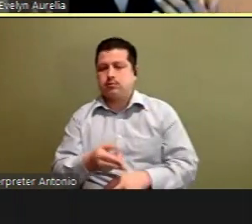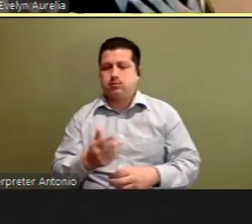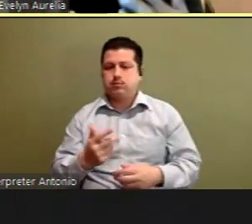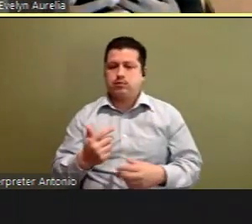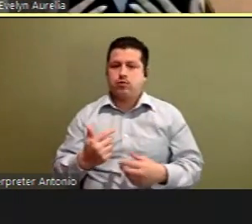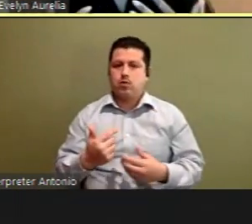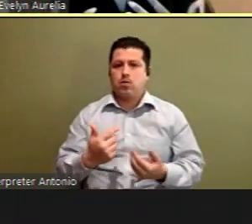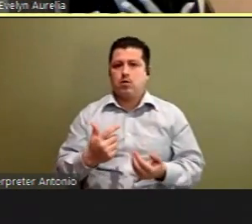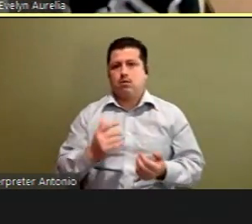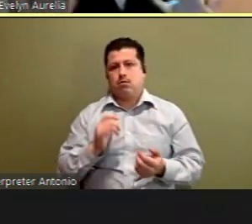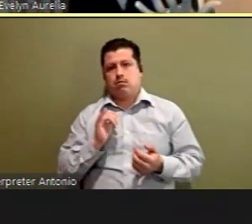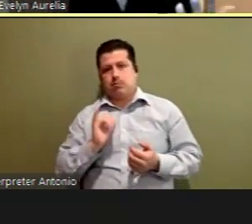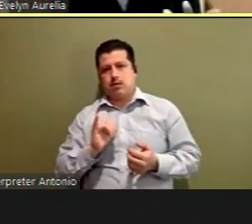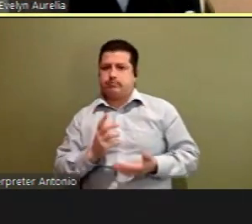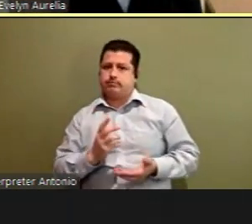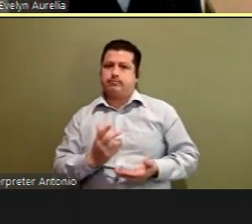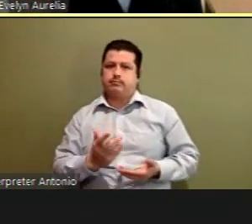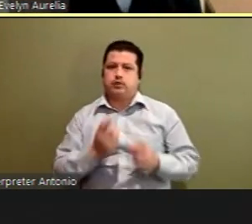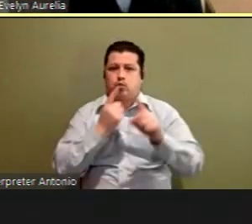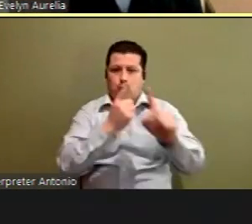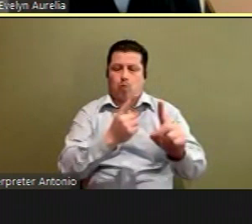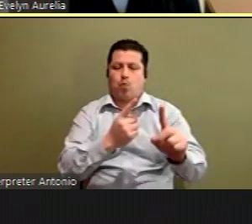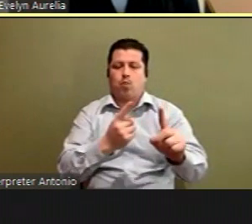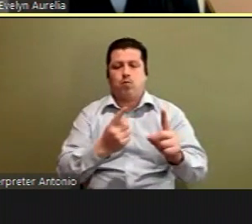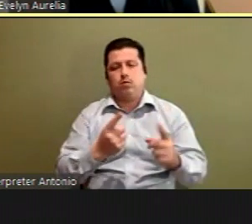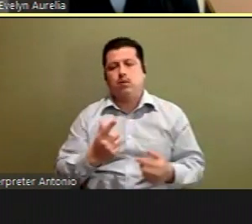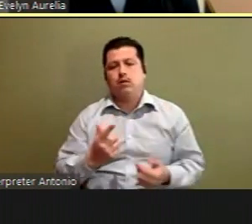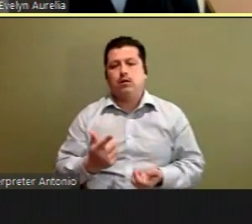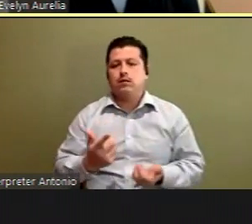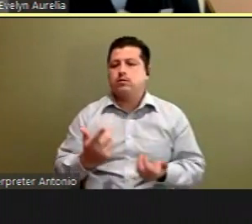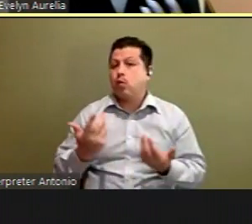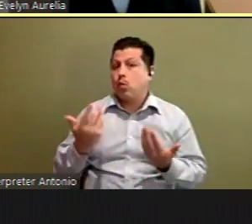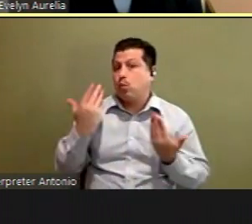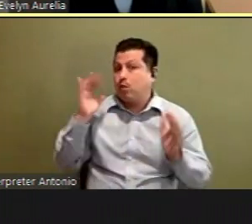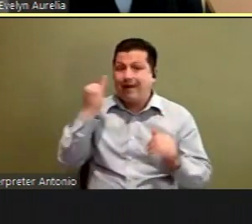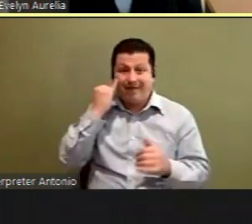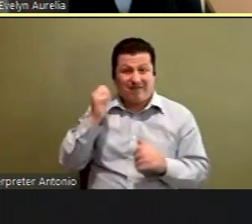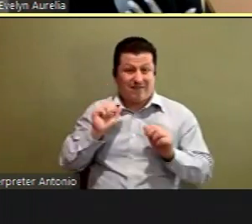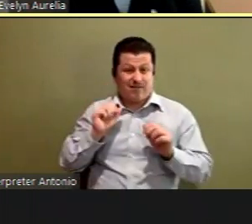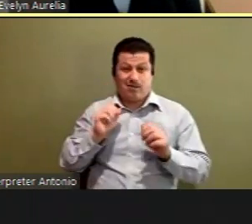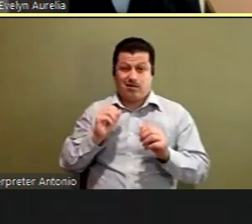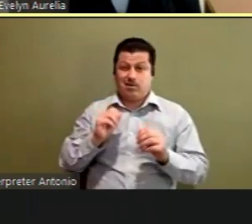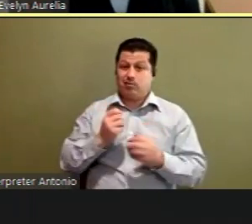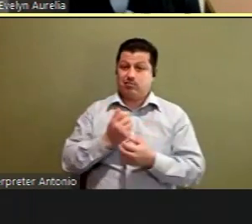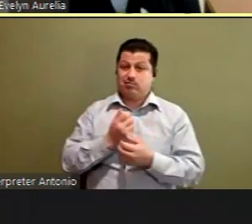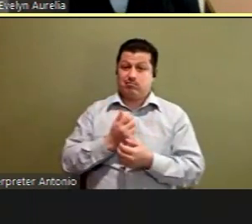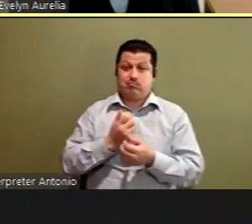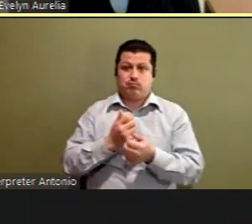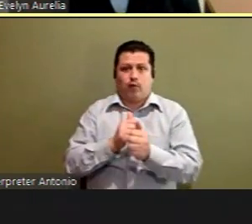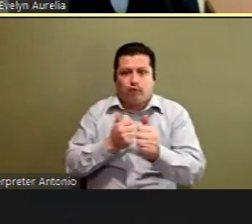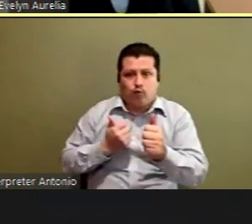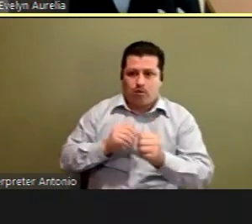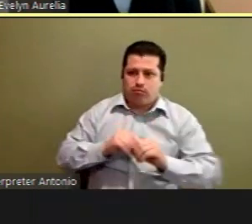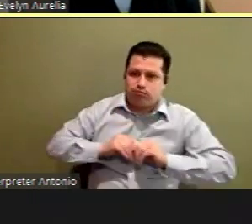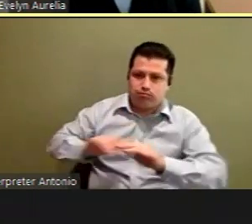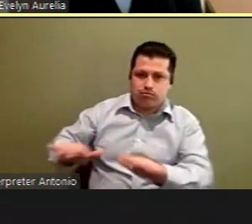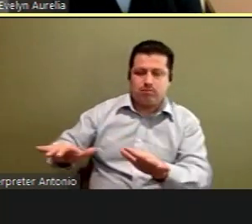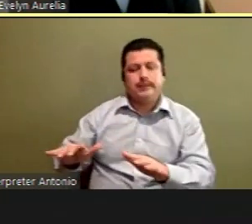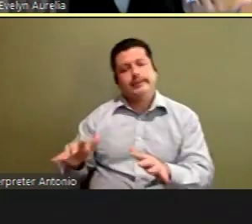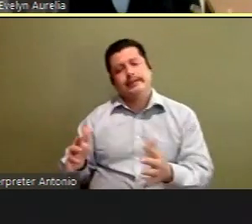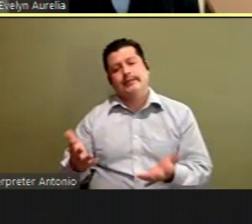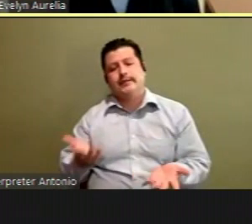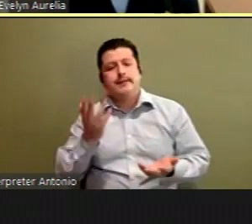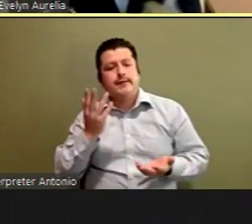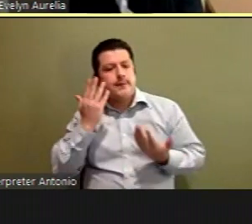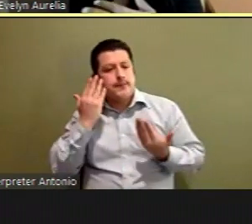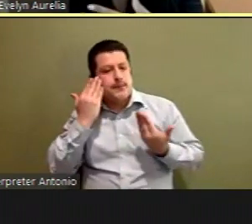you from transmitting it? We don't know fully if that will be the case. There are recent studies that do suggest that yes, if you get vaccinated and